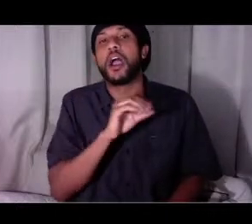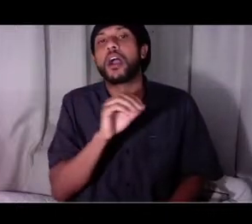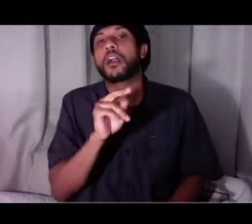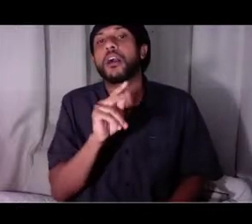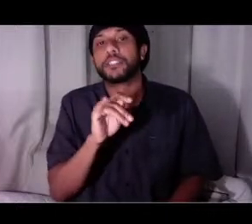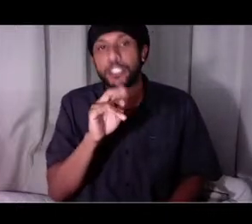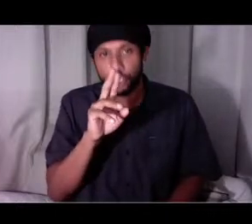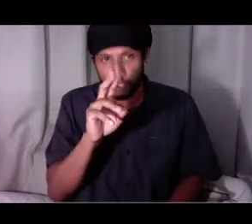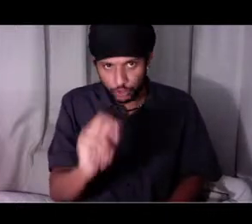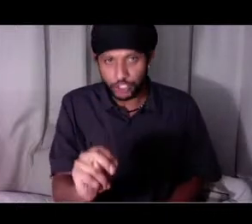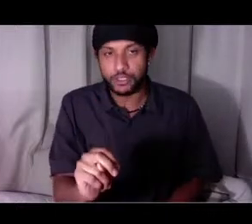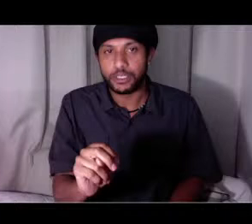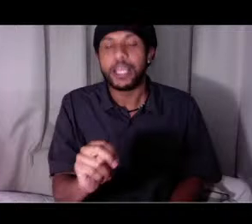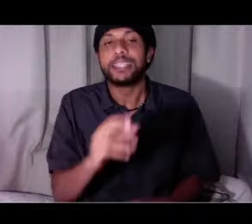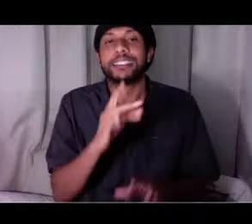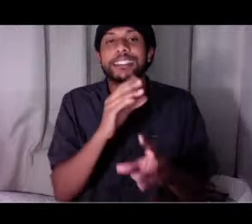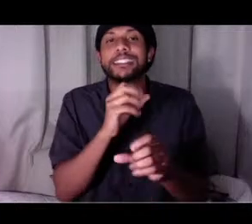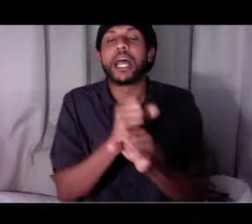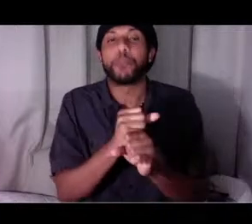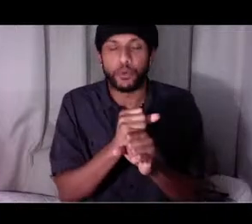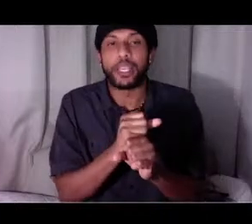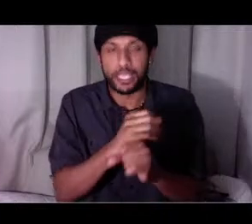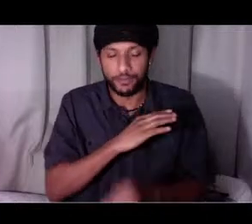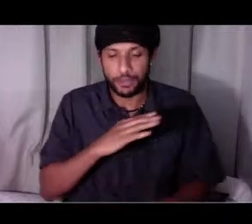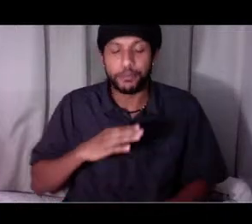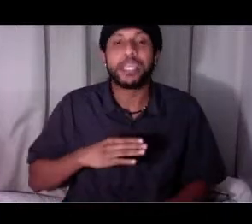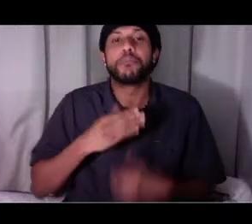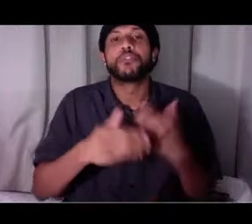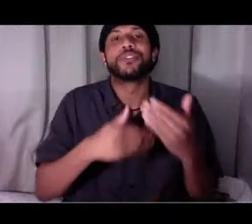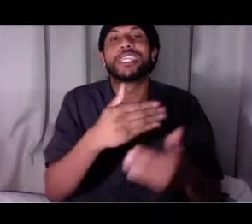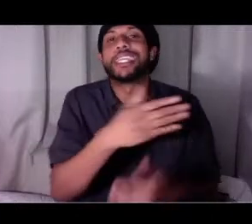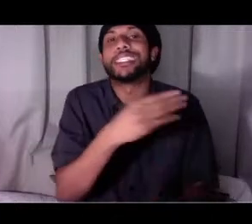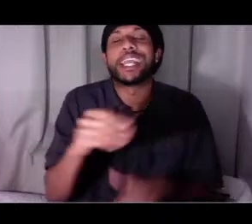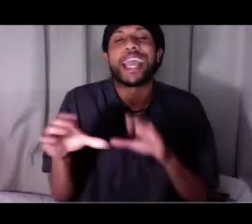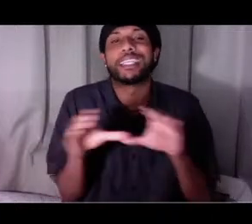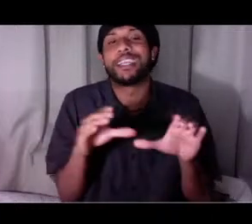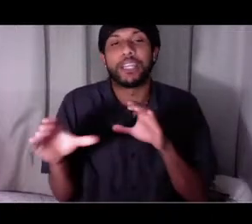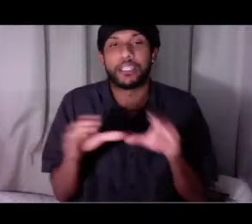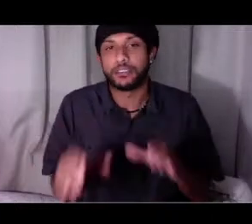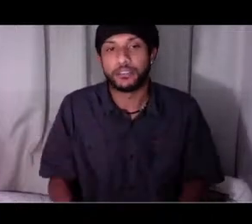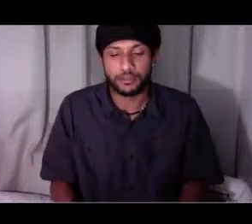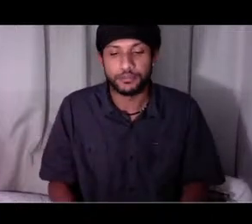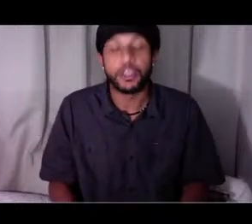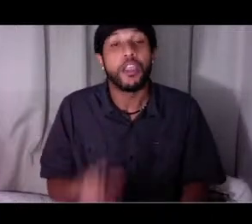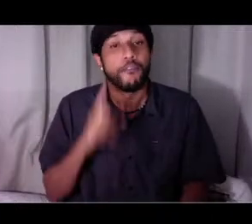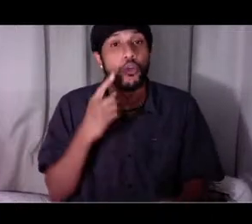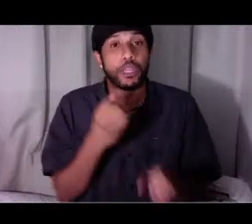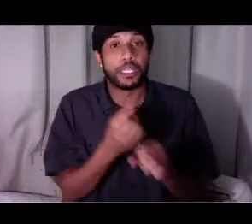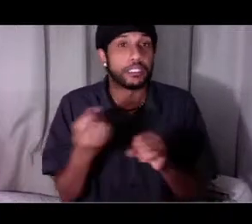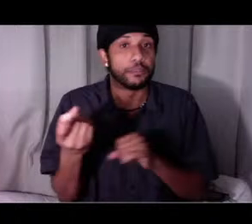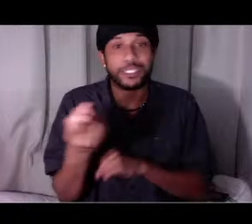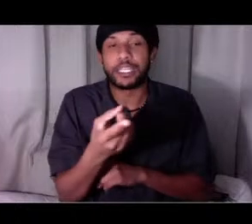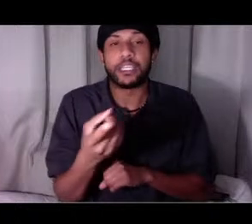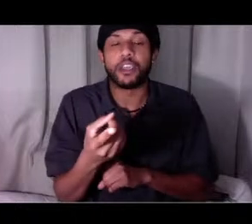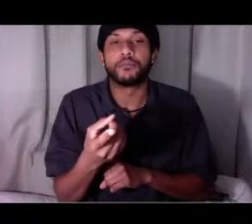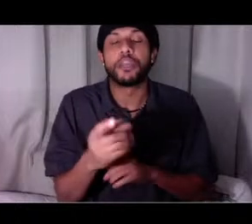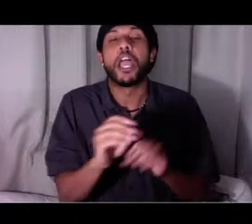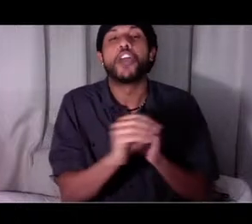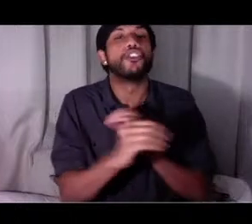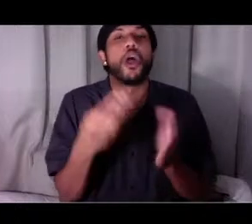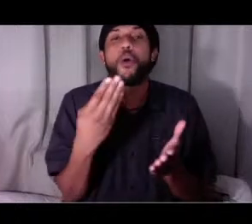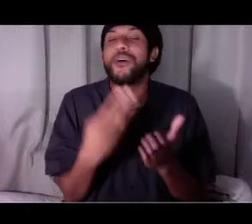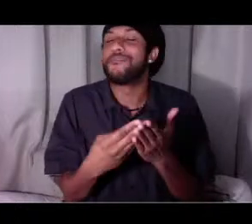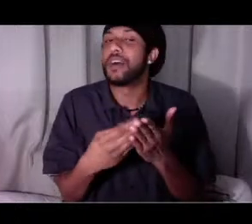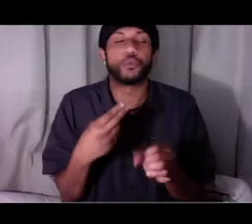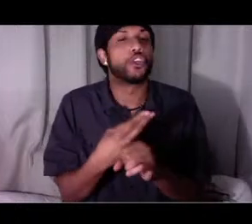summary of committee proceedings and activities for the prec preceding year no funds were used